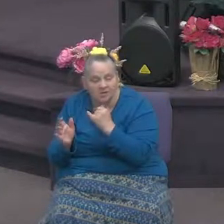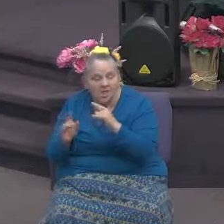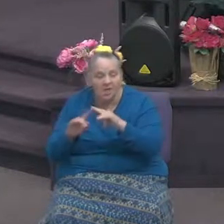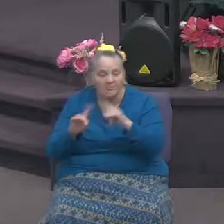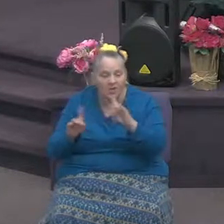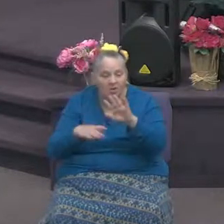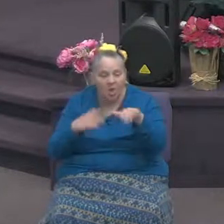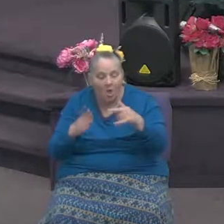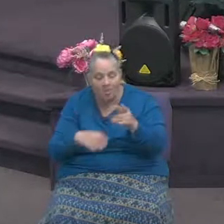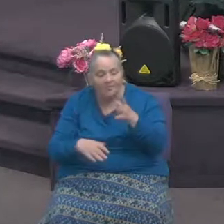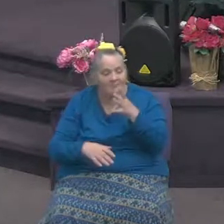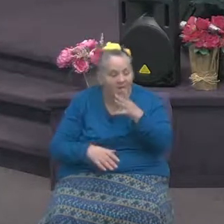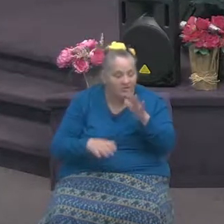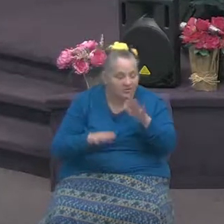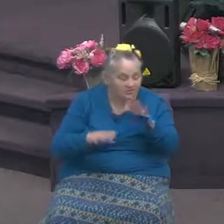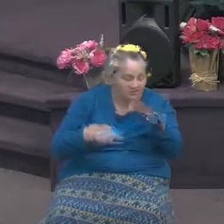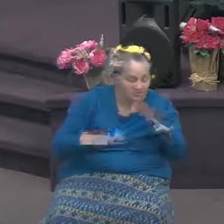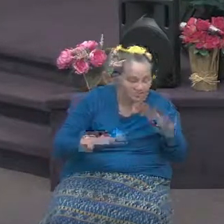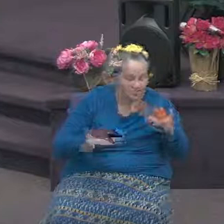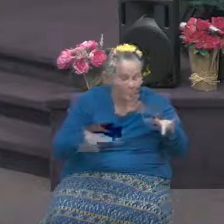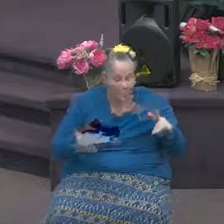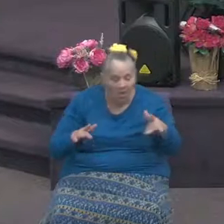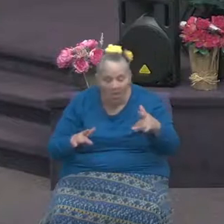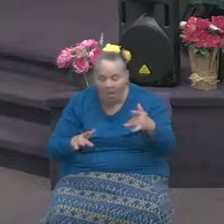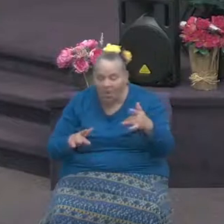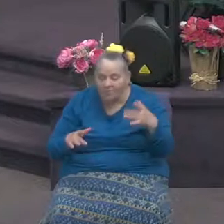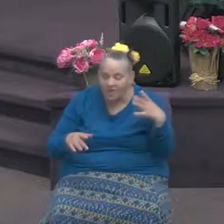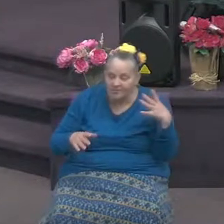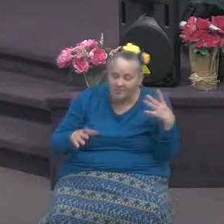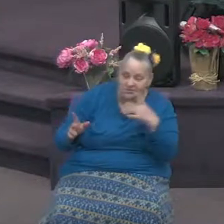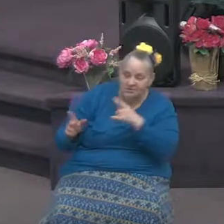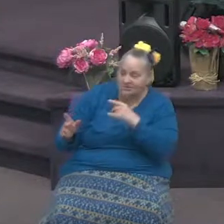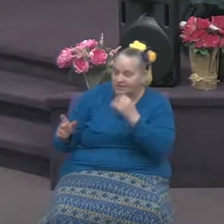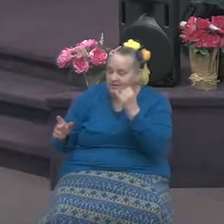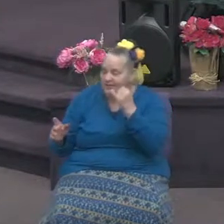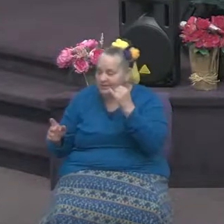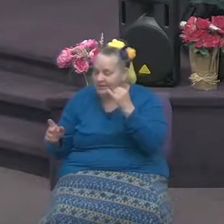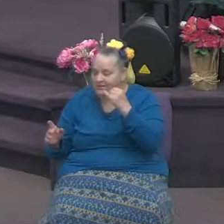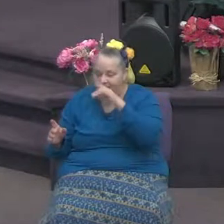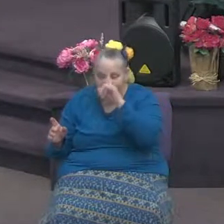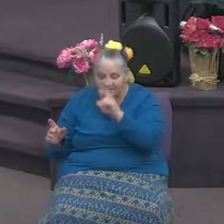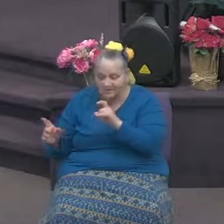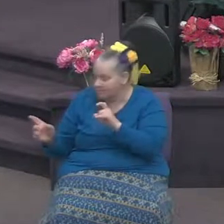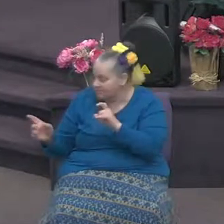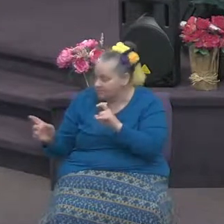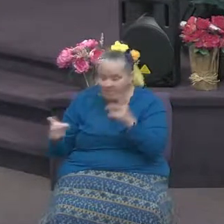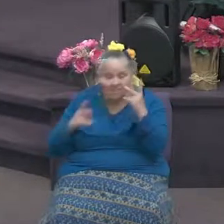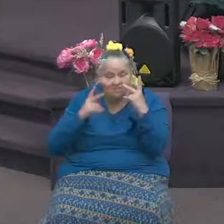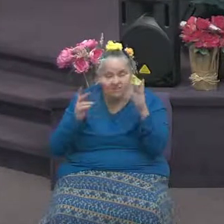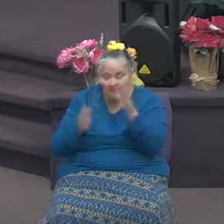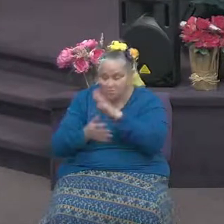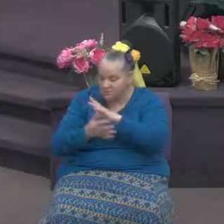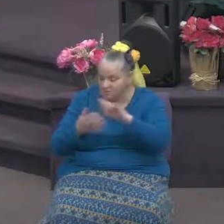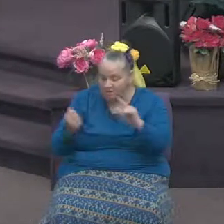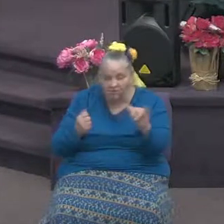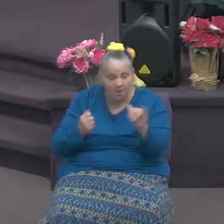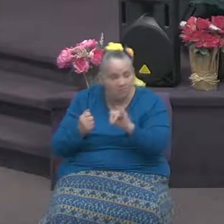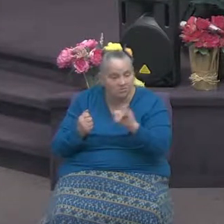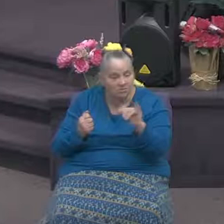see, all the mothers and children and those who weren't captains were left back in Egypt. They saw the destruction as